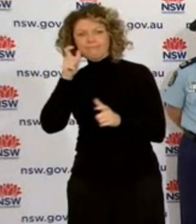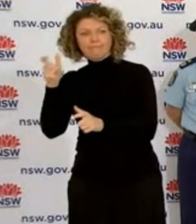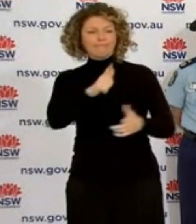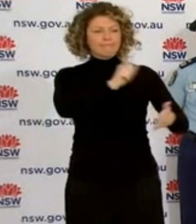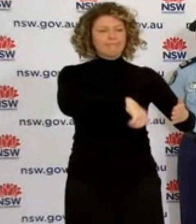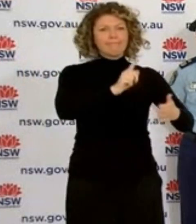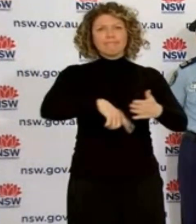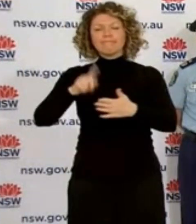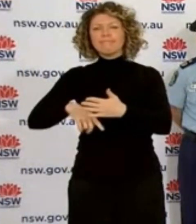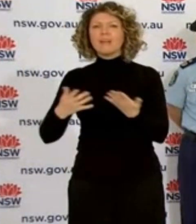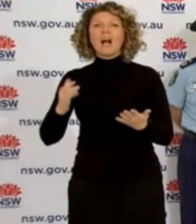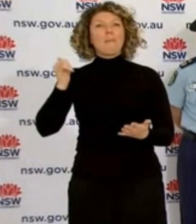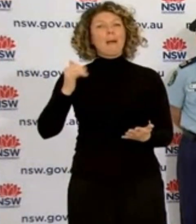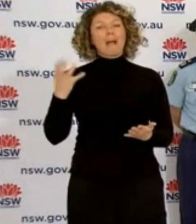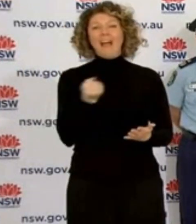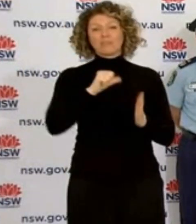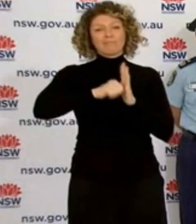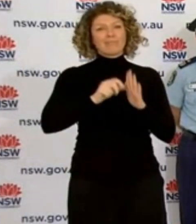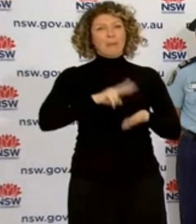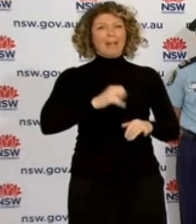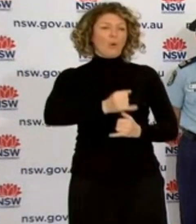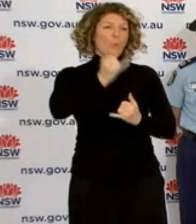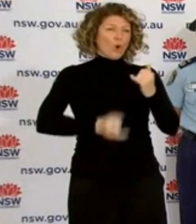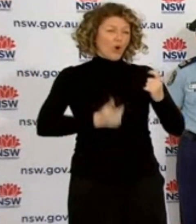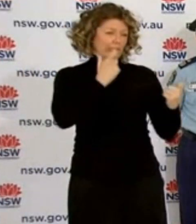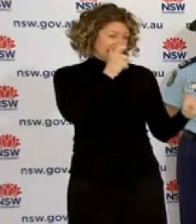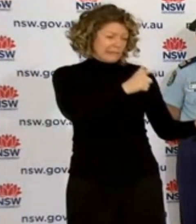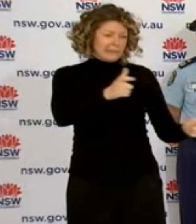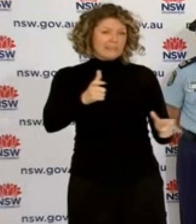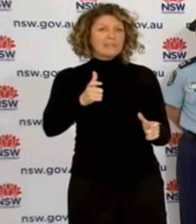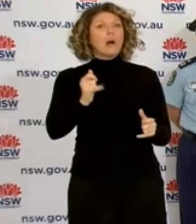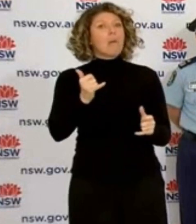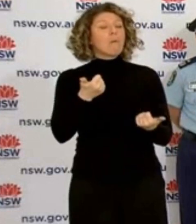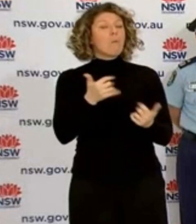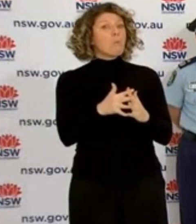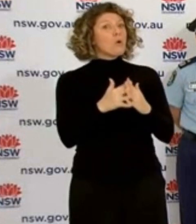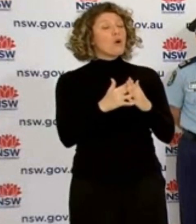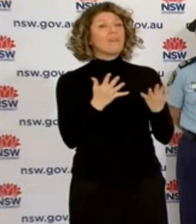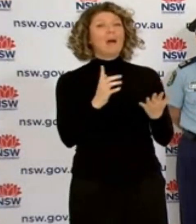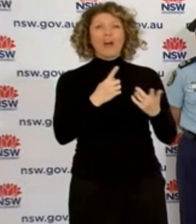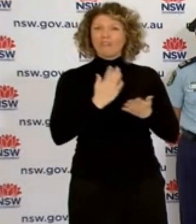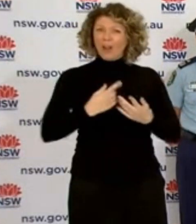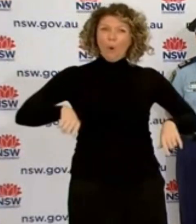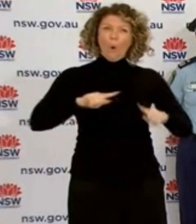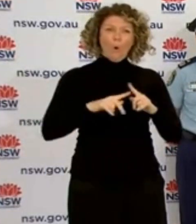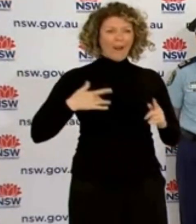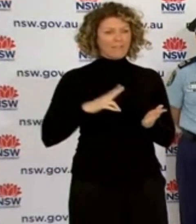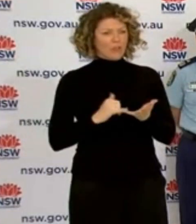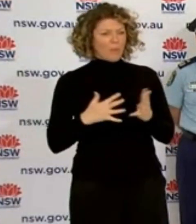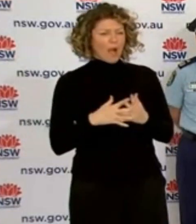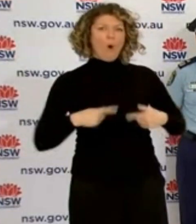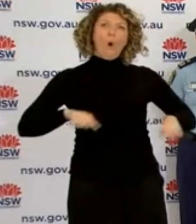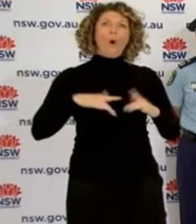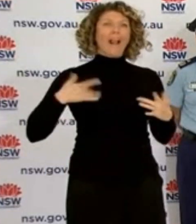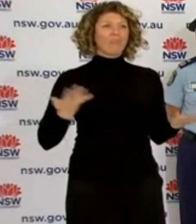compliance will assist us. But fundamentally, we are all New South Wales residents and we are all Australians. And this is a